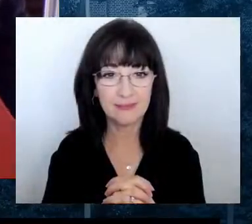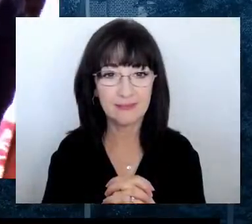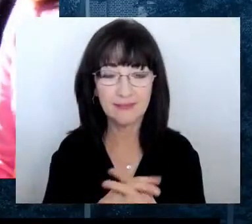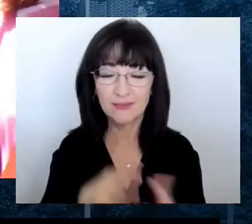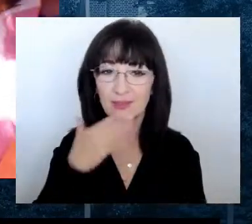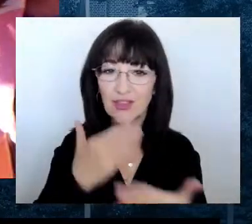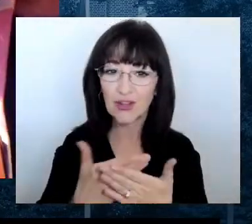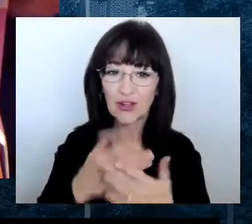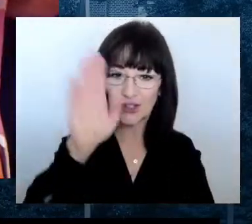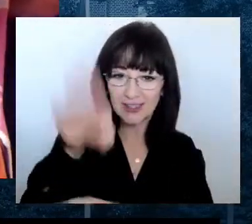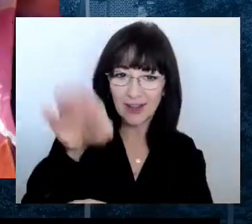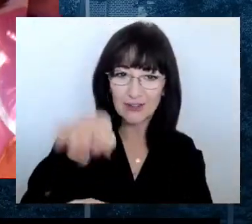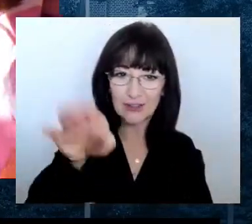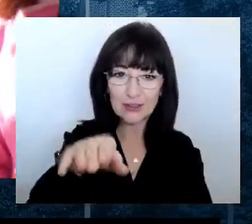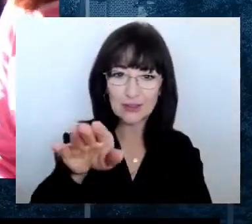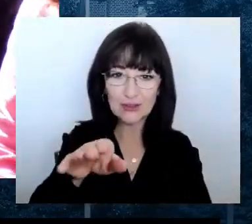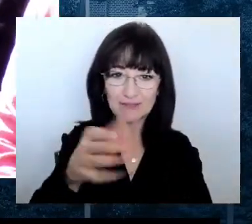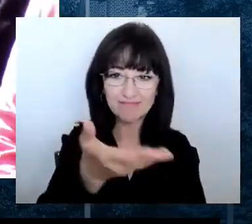Good afternoon, everyone.